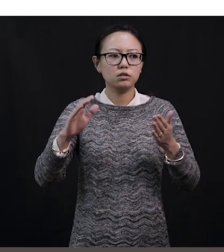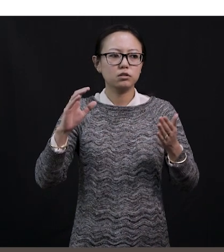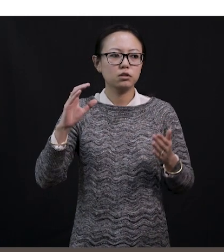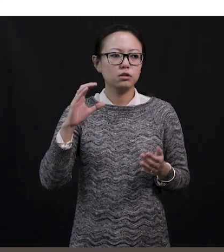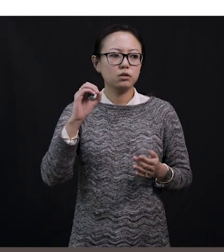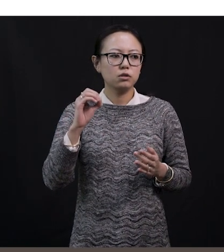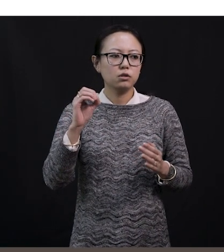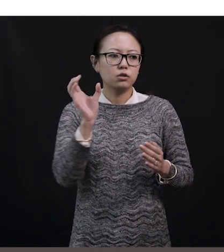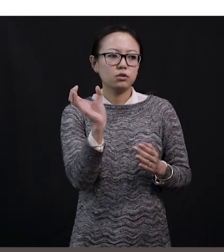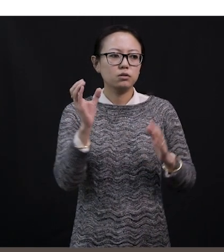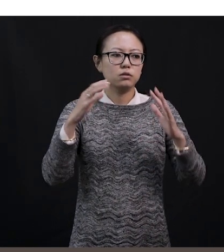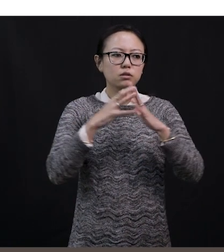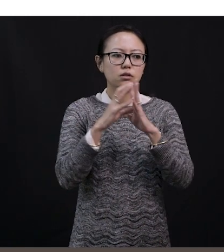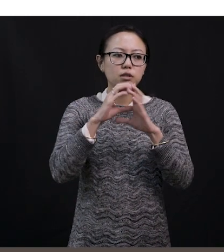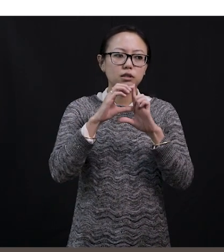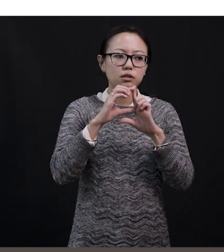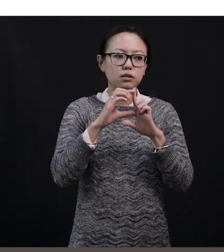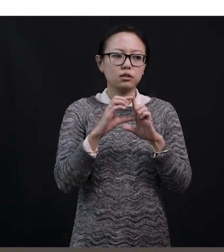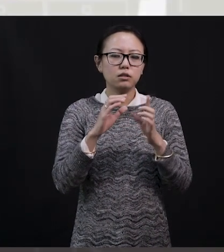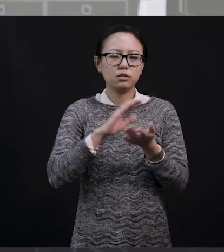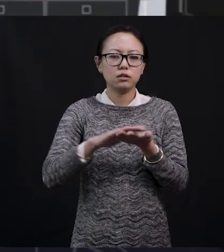going to happen next. So let's find out.